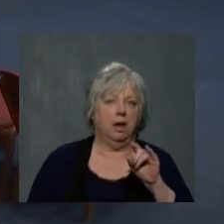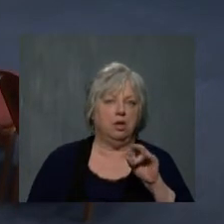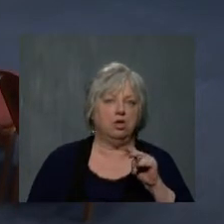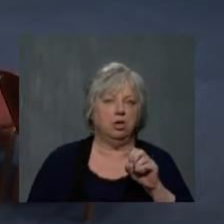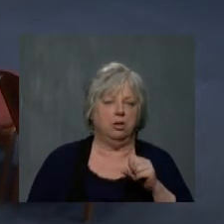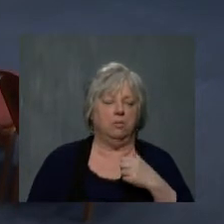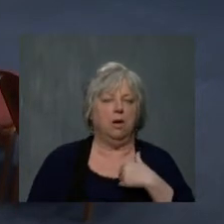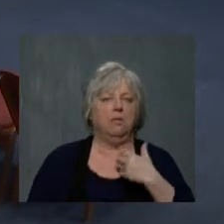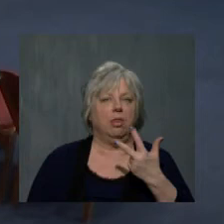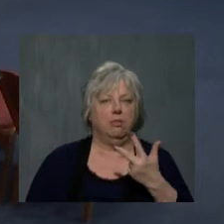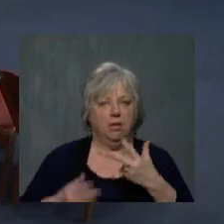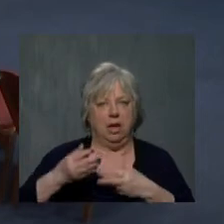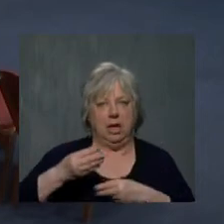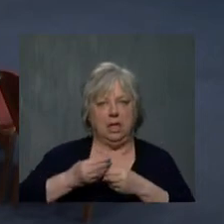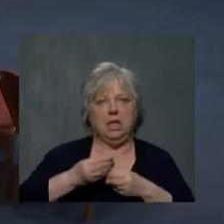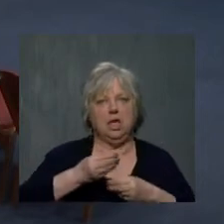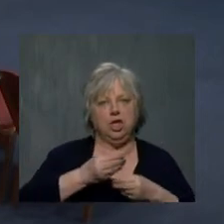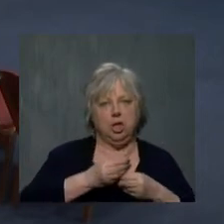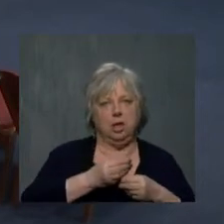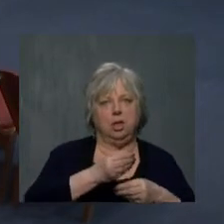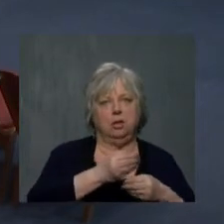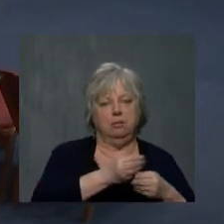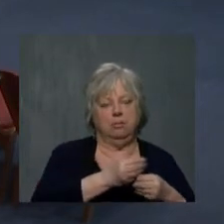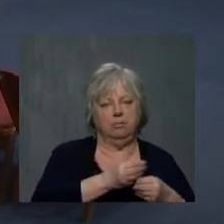three additions.